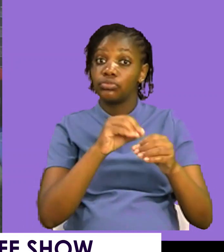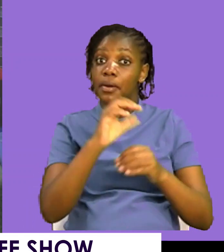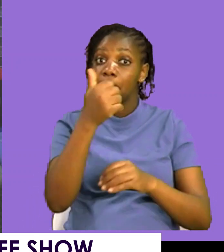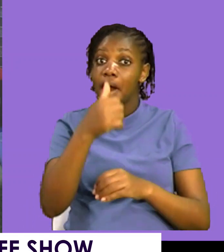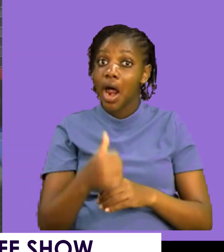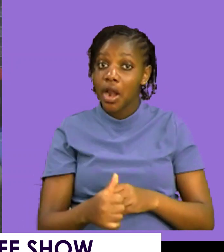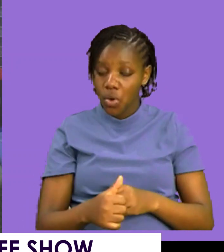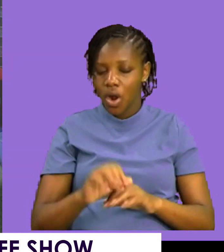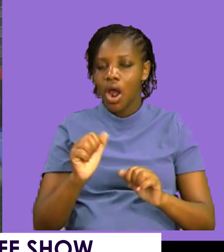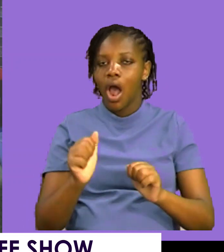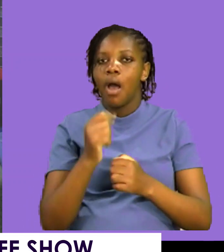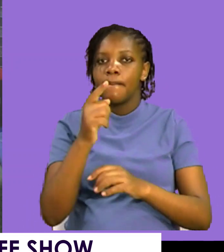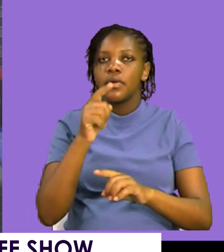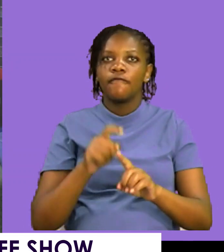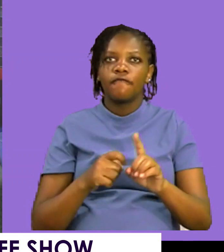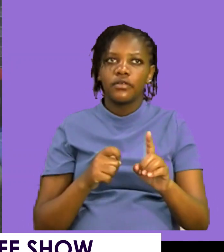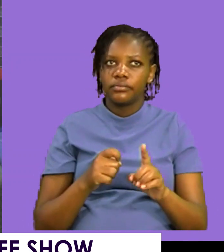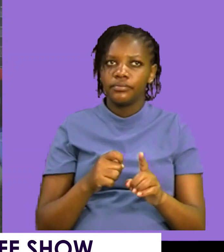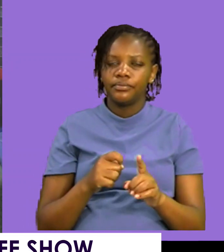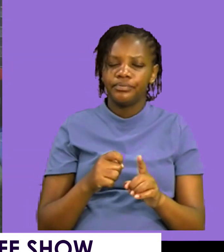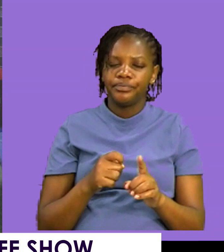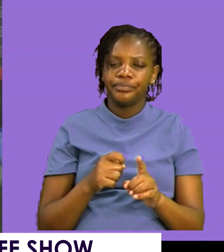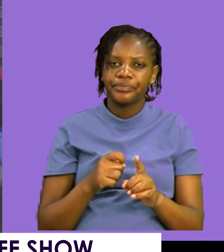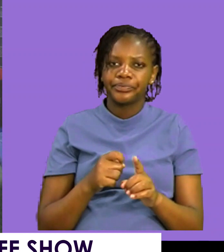the subconscious